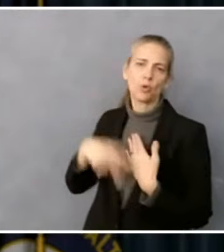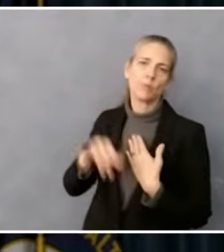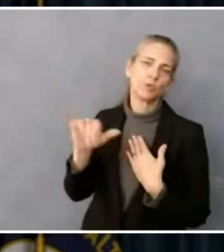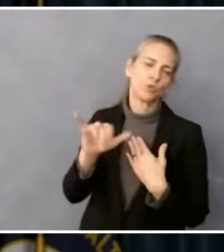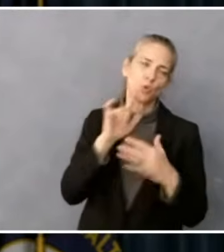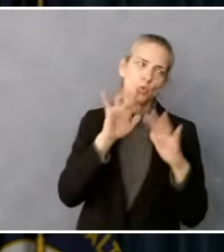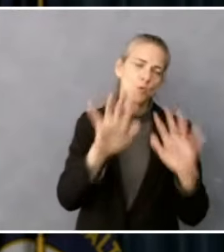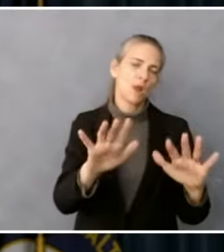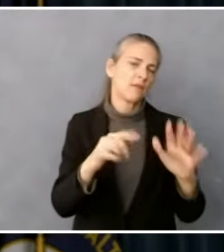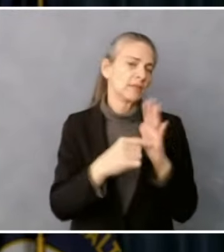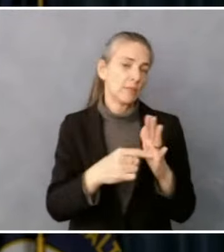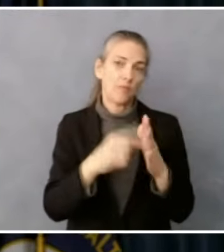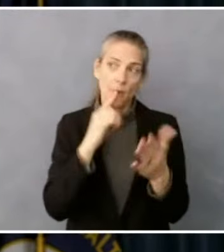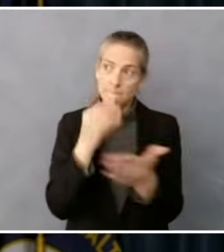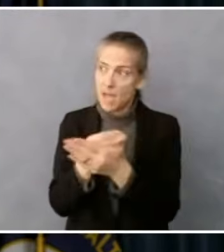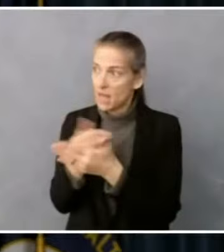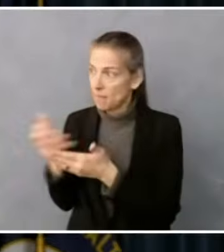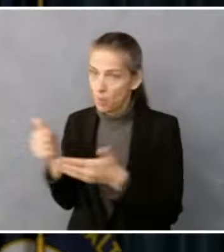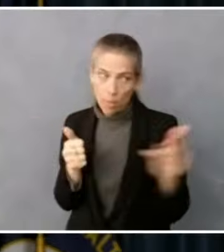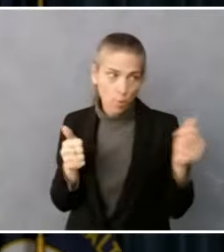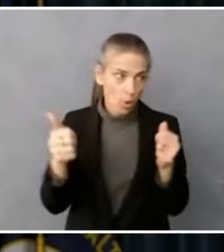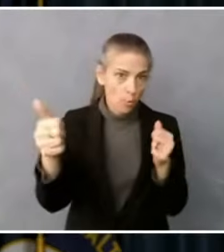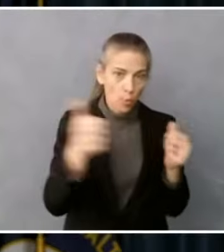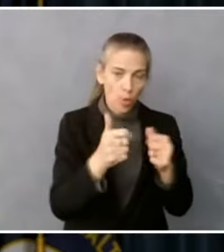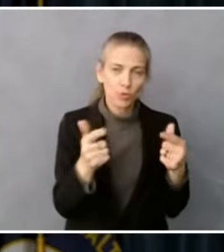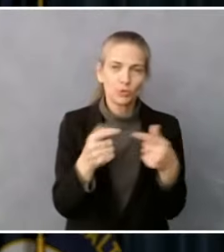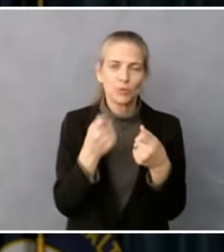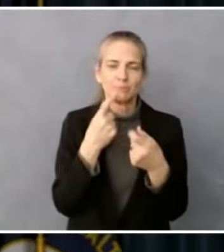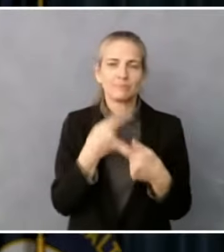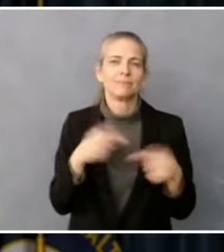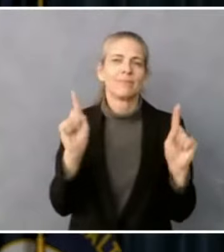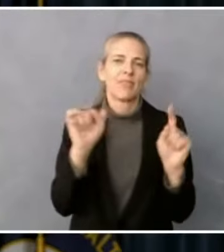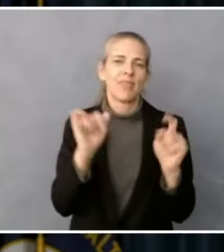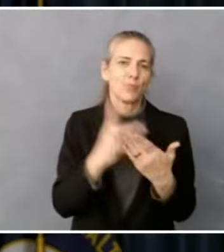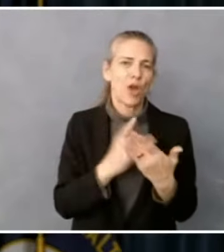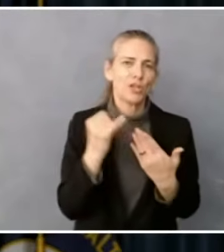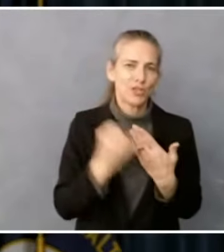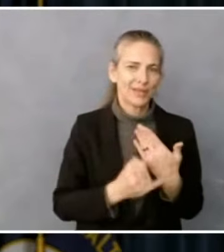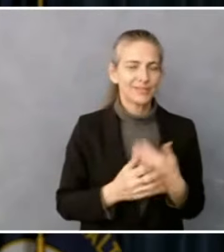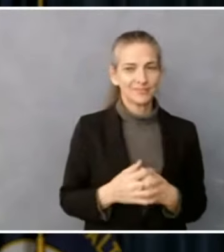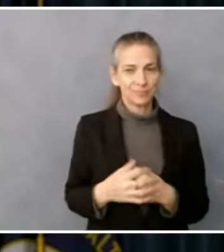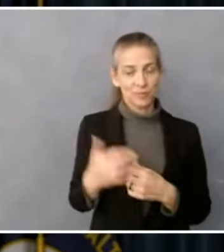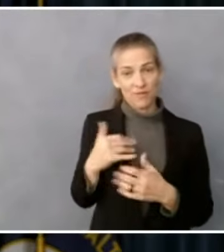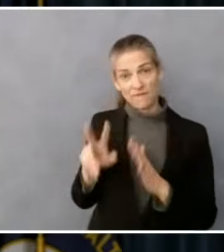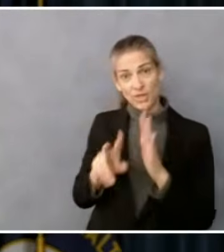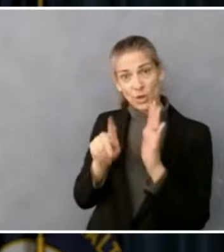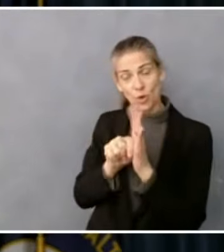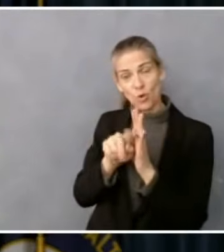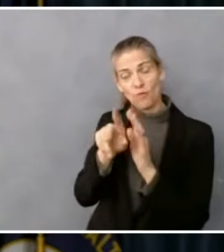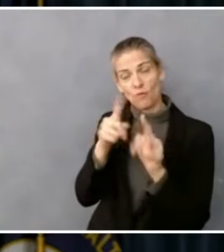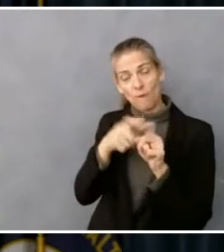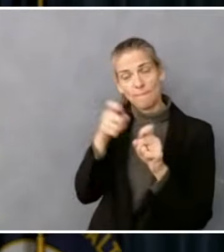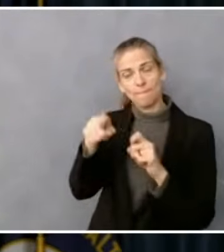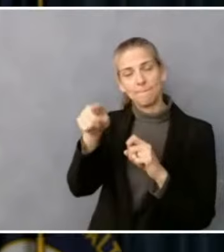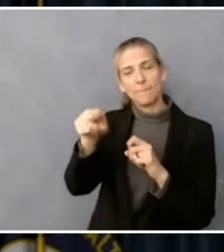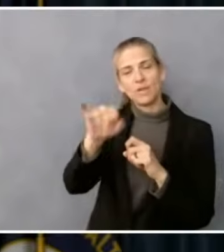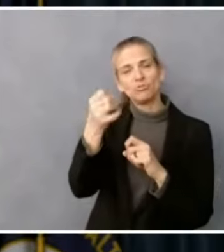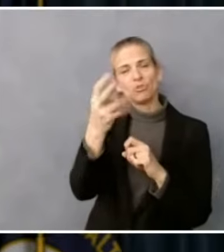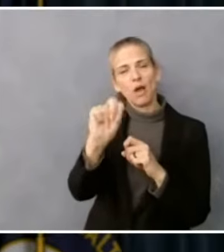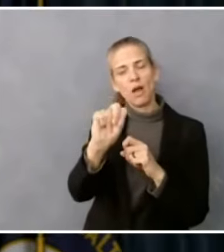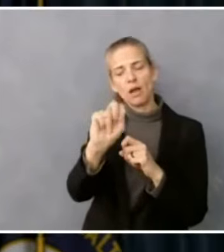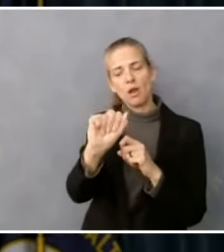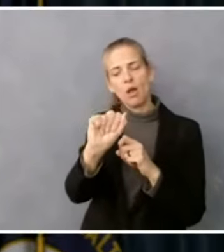of pooling money together to get a project across the finish line. We have a video from Judge Executive John Ogburn on